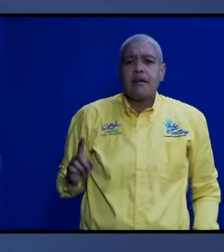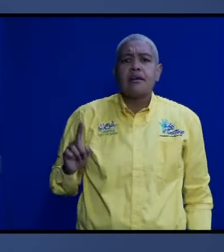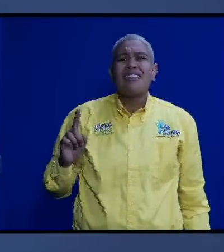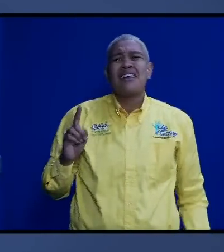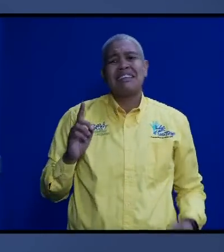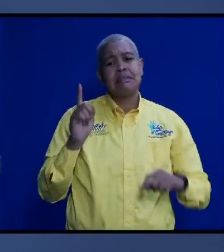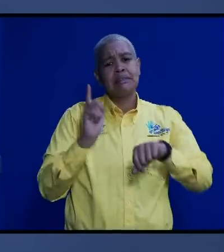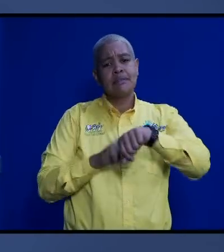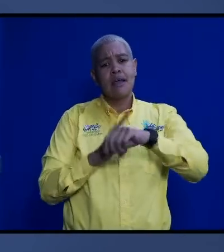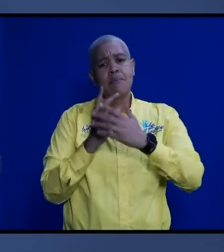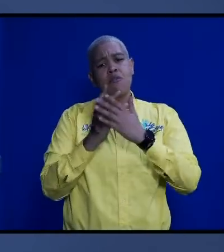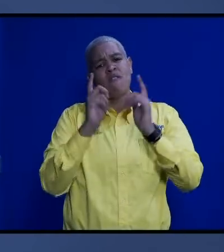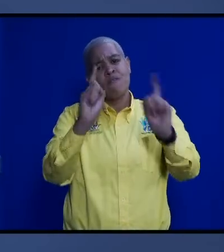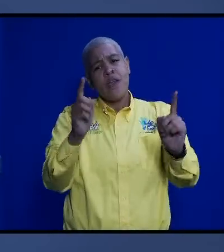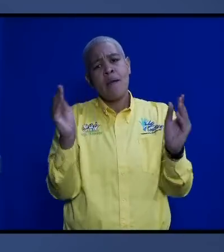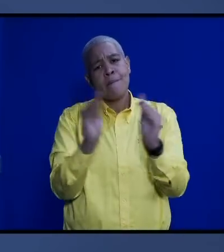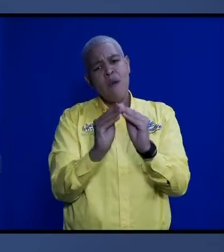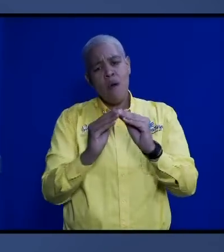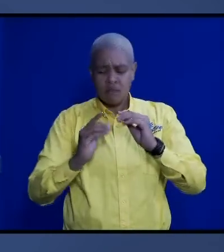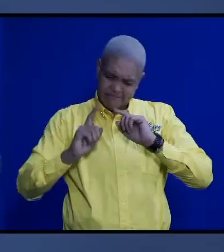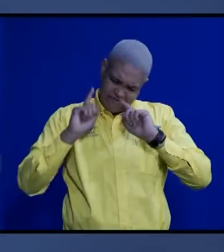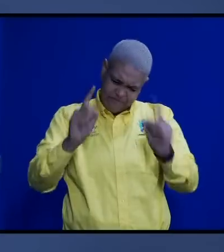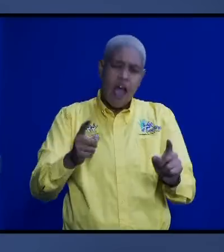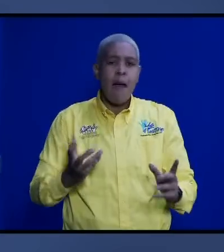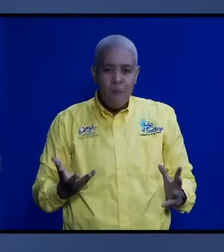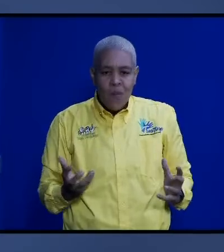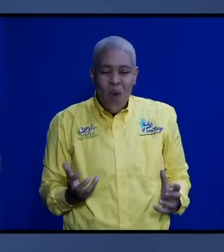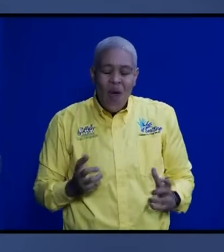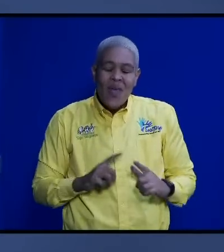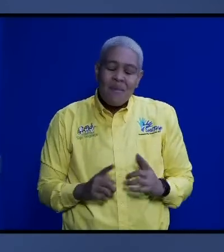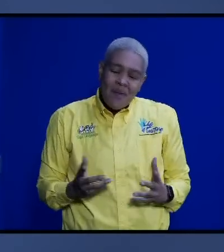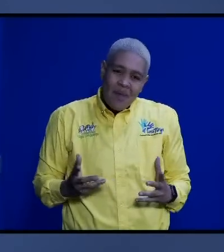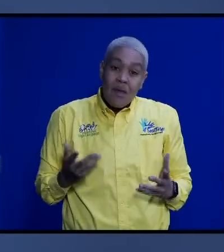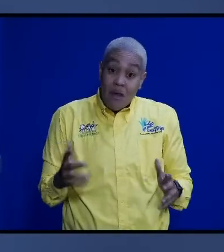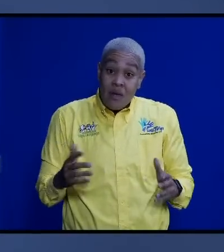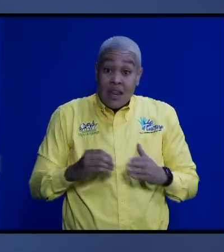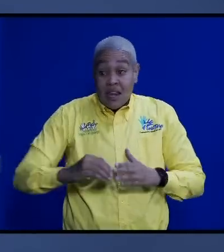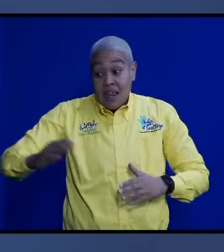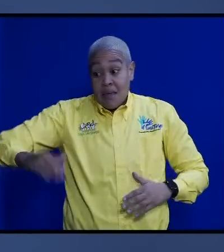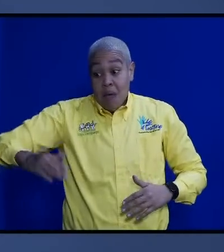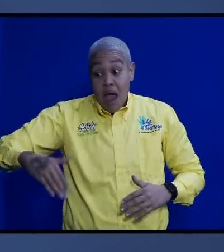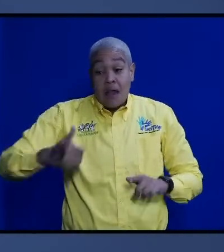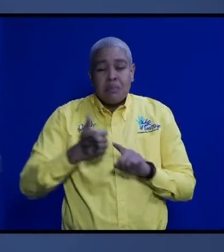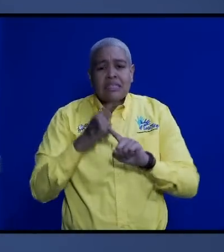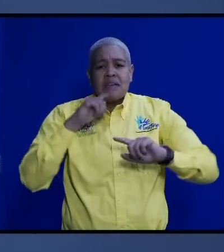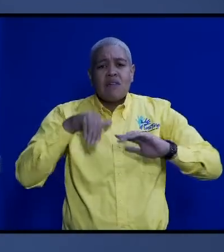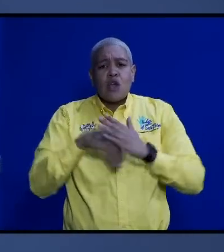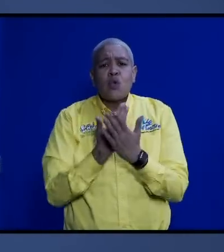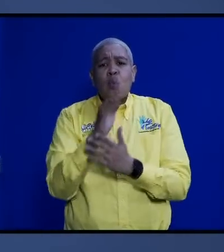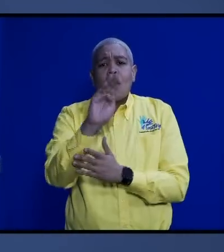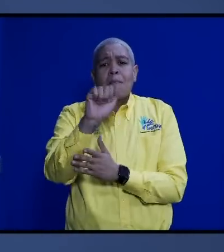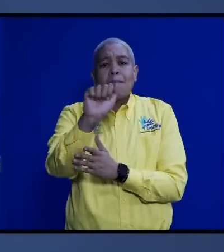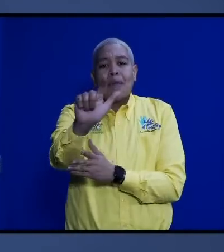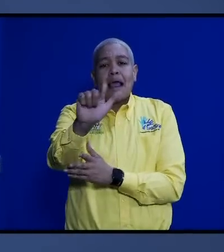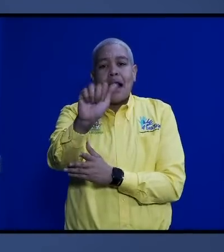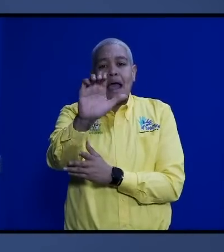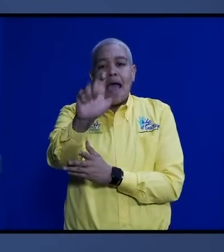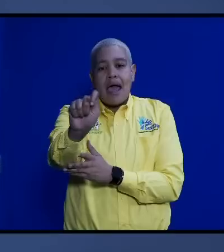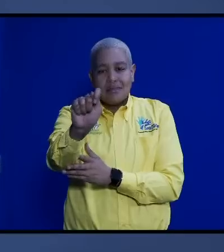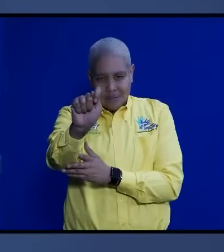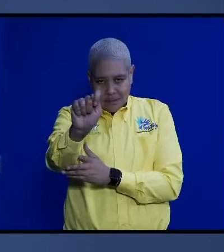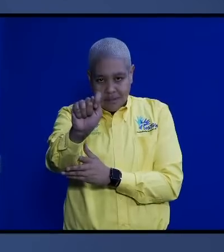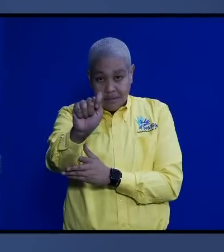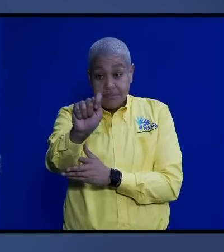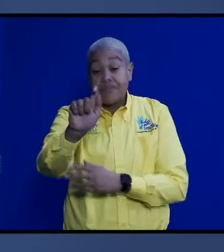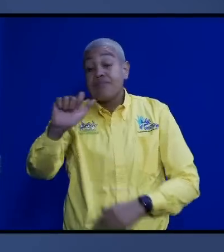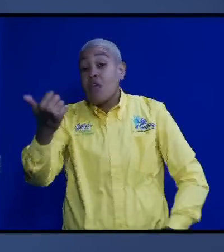penalty. And already in Parliament, there is a new Bail Act.